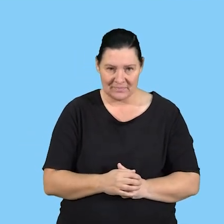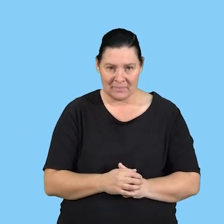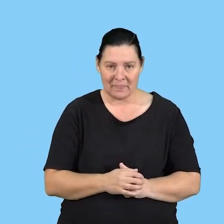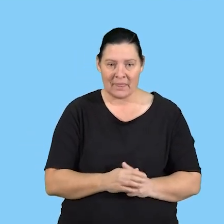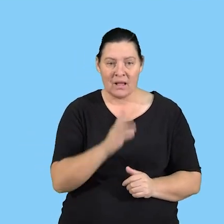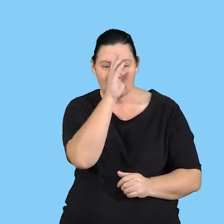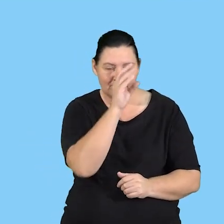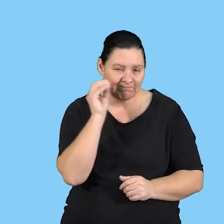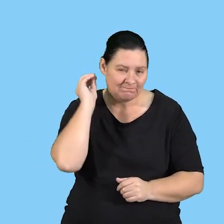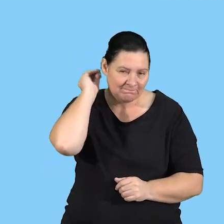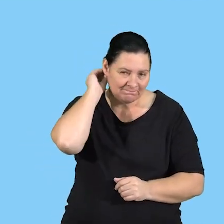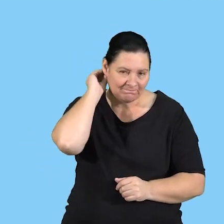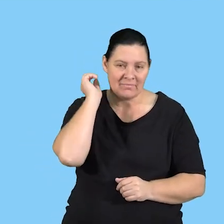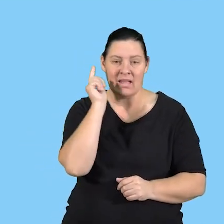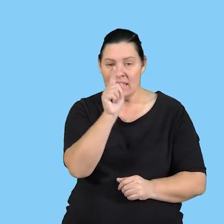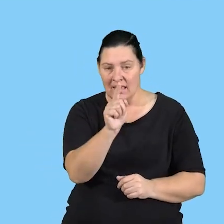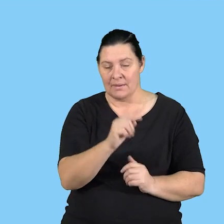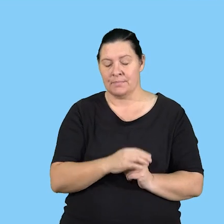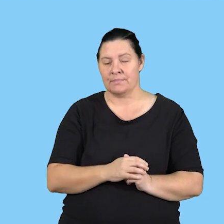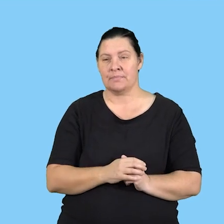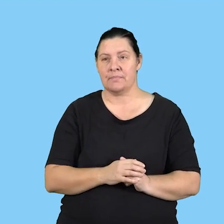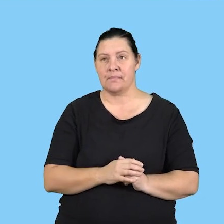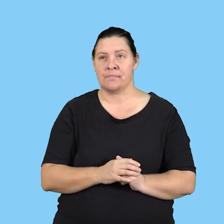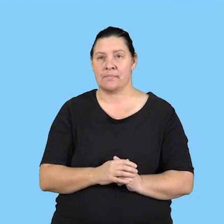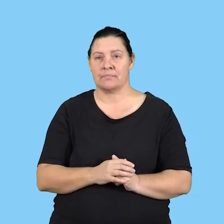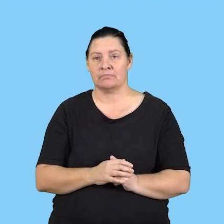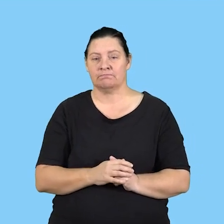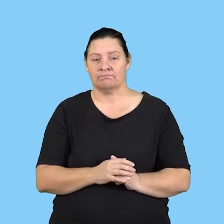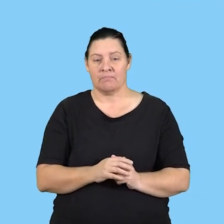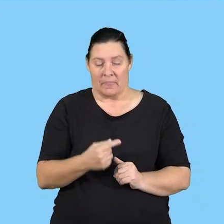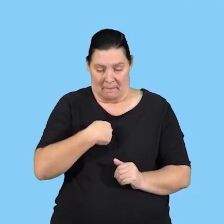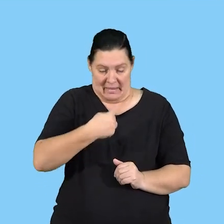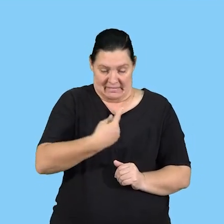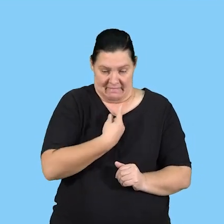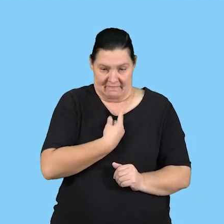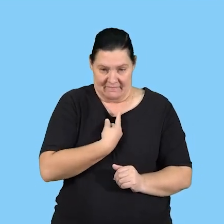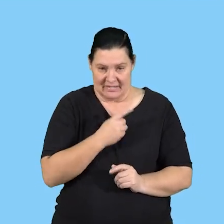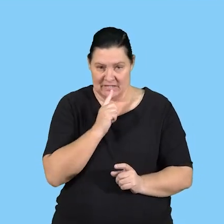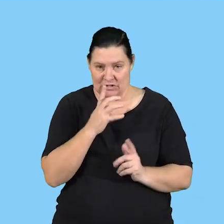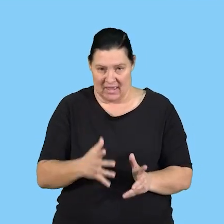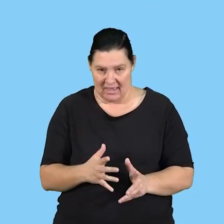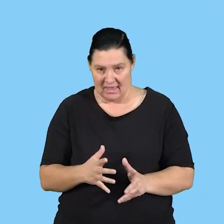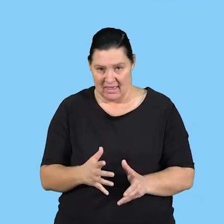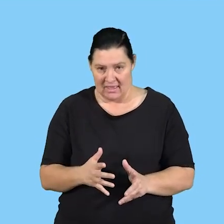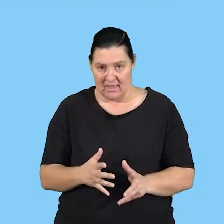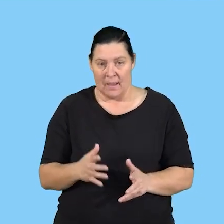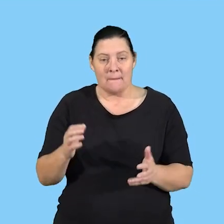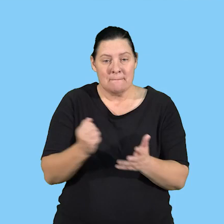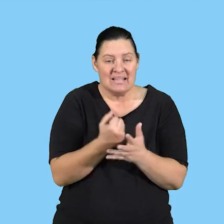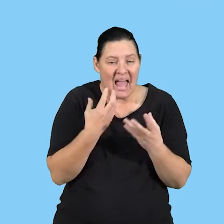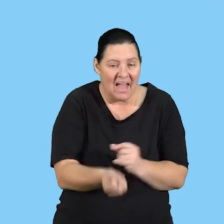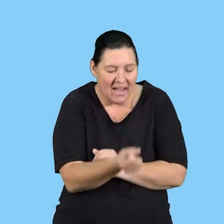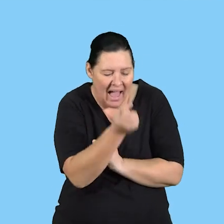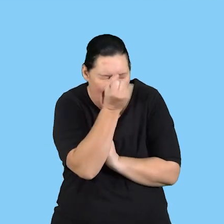So just be mindful of the fact that you yourself need to have